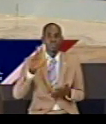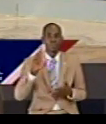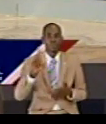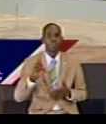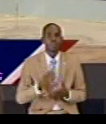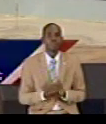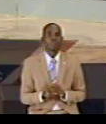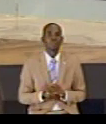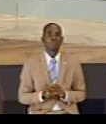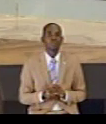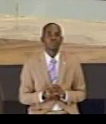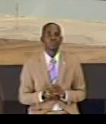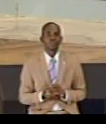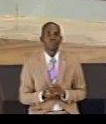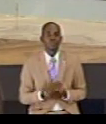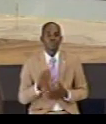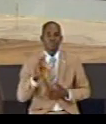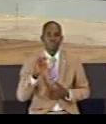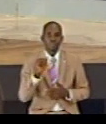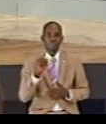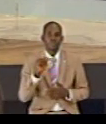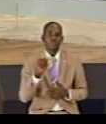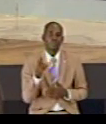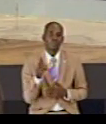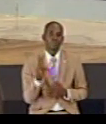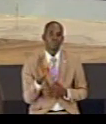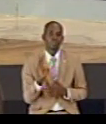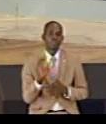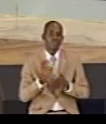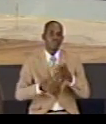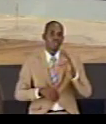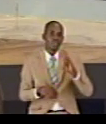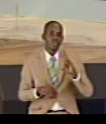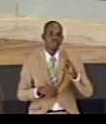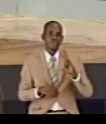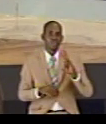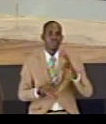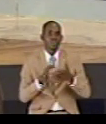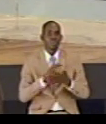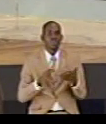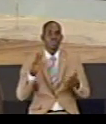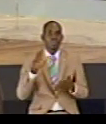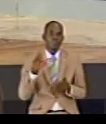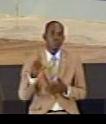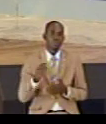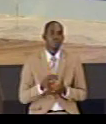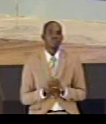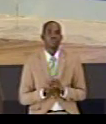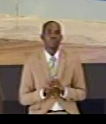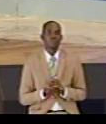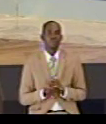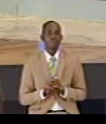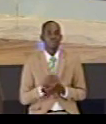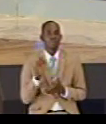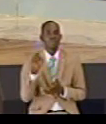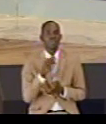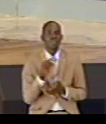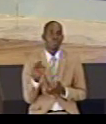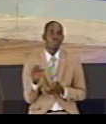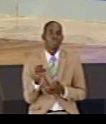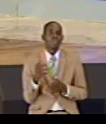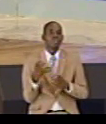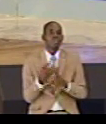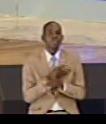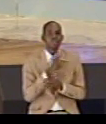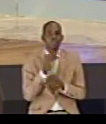31. Matthew chapter 6, verse 31. Therefore, take